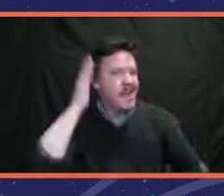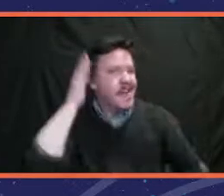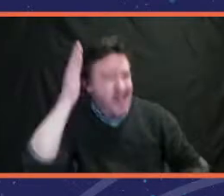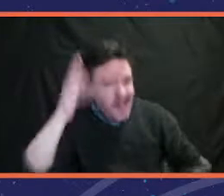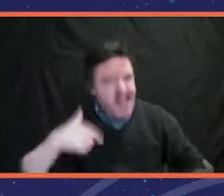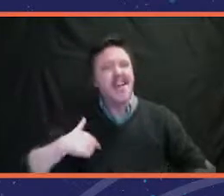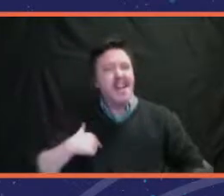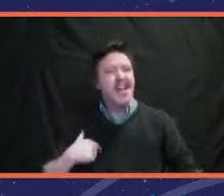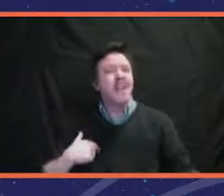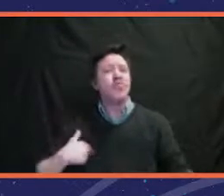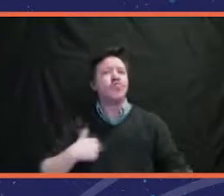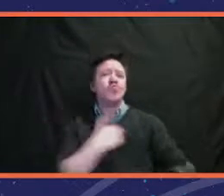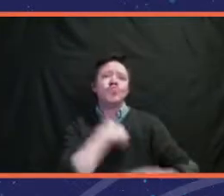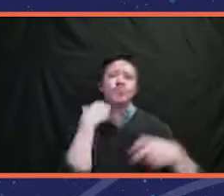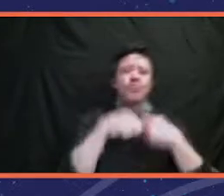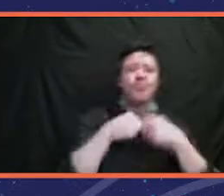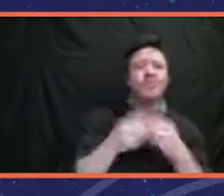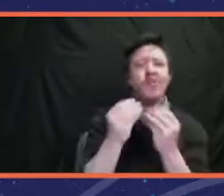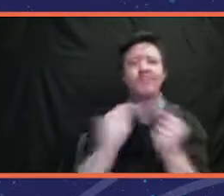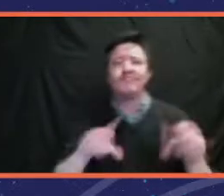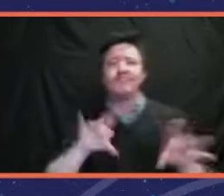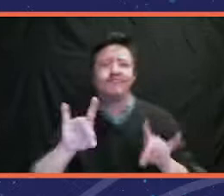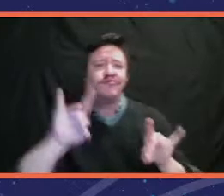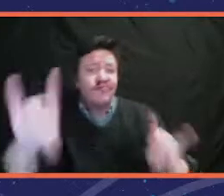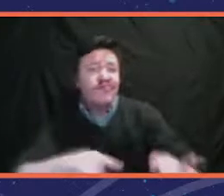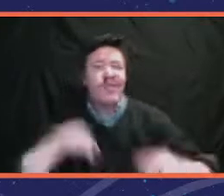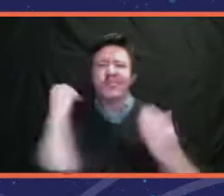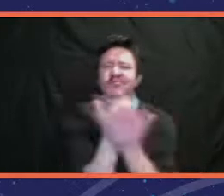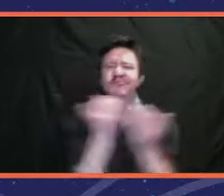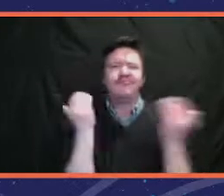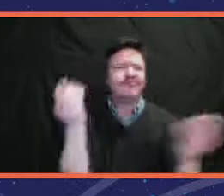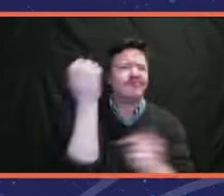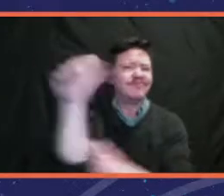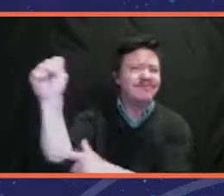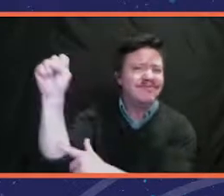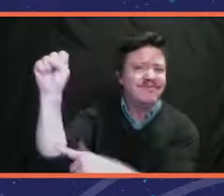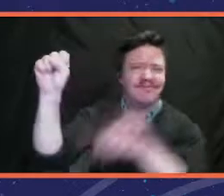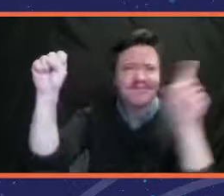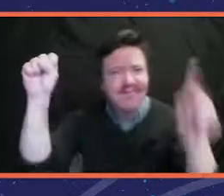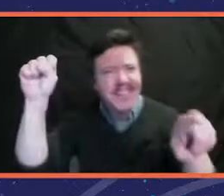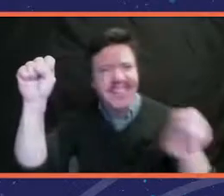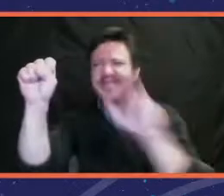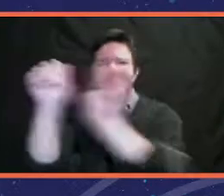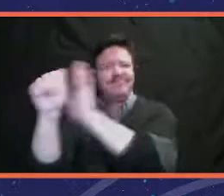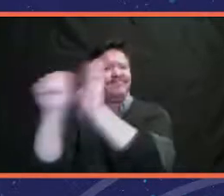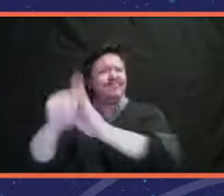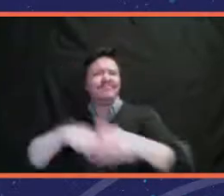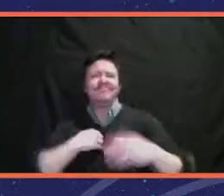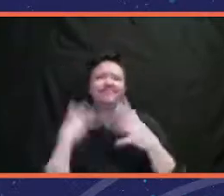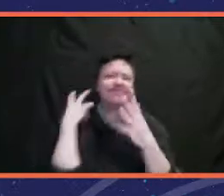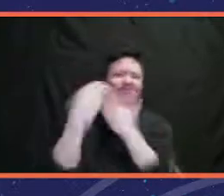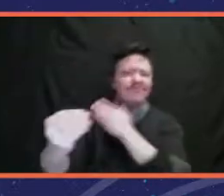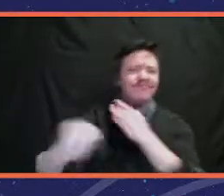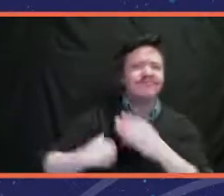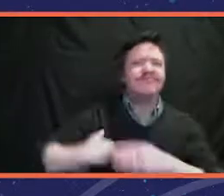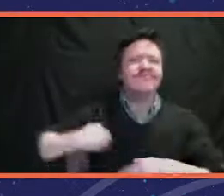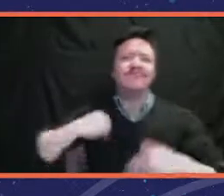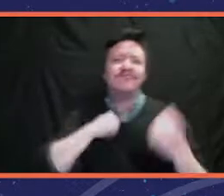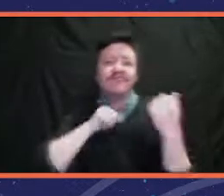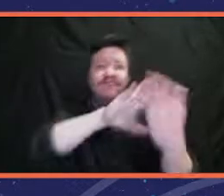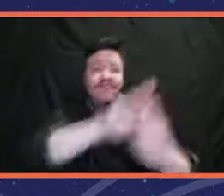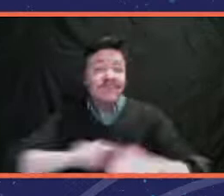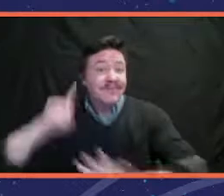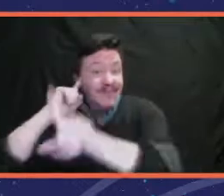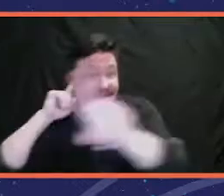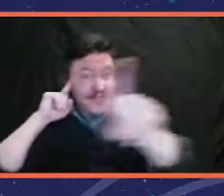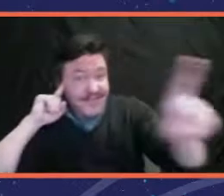a solution. Never been a better time for revolution. Never been a better time for revolution. I can't hear you, but I know you're saying